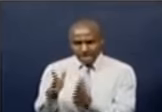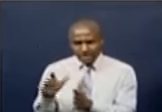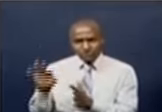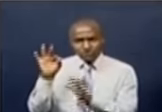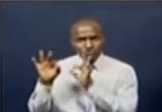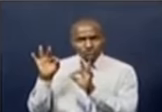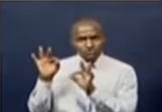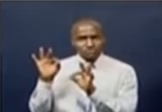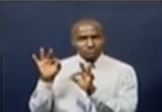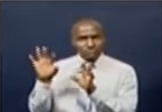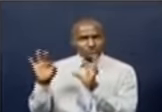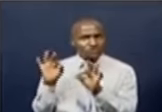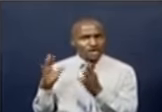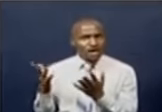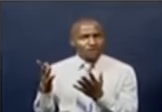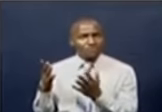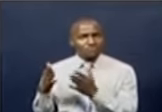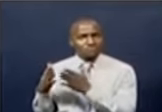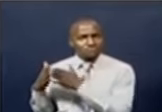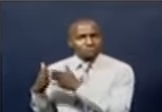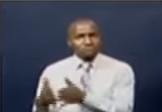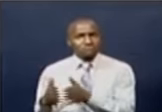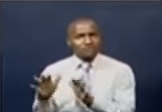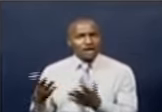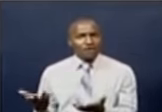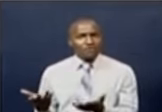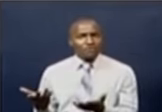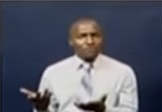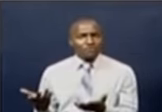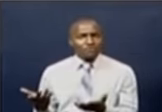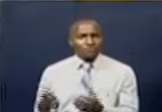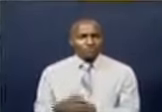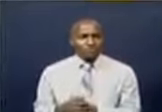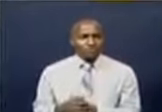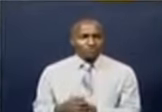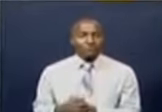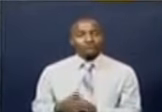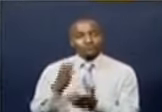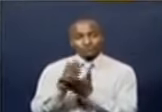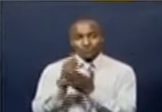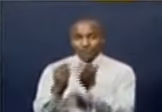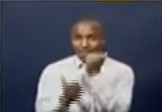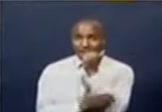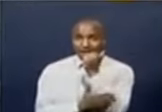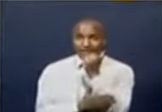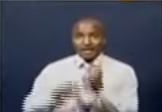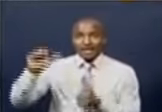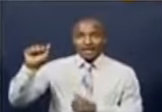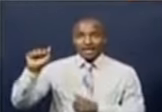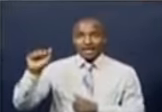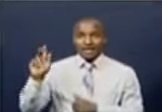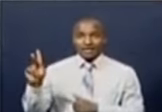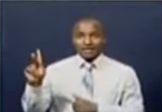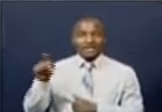Correct. How do you remove them? What can be done? One is quite unfortunate that Athletics Kenya is not the